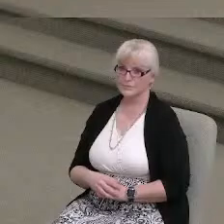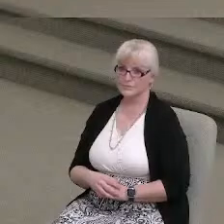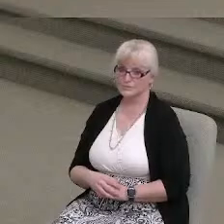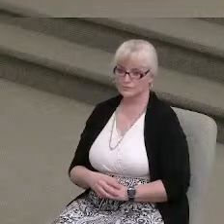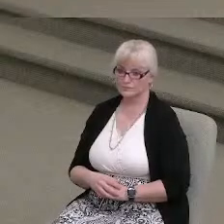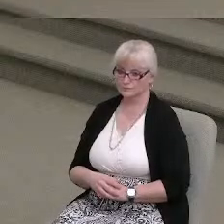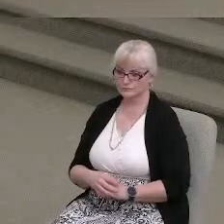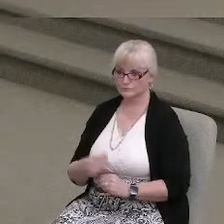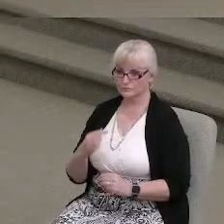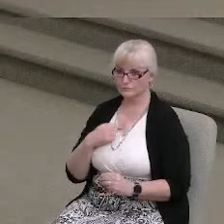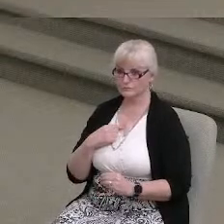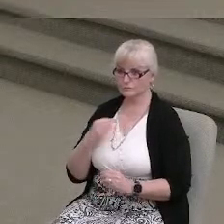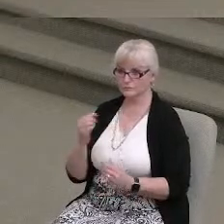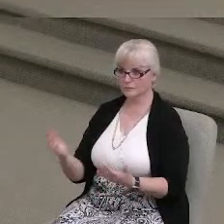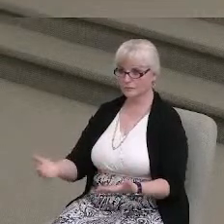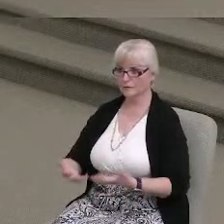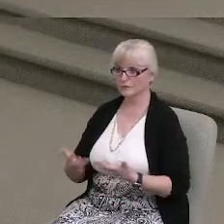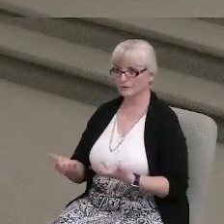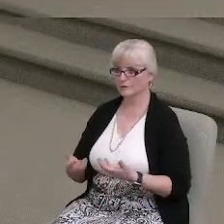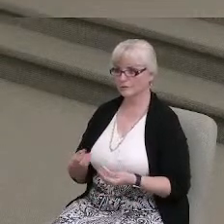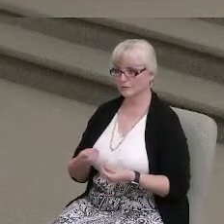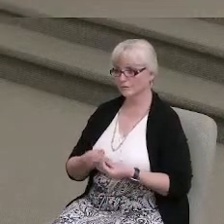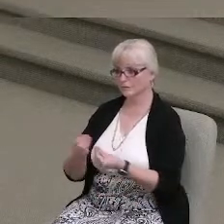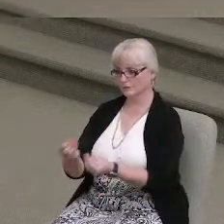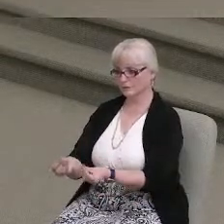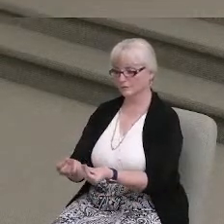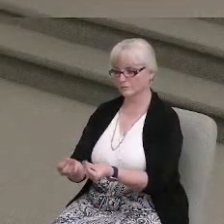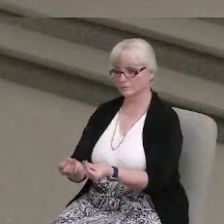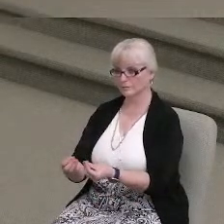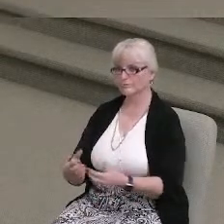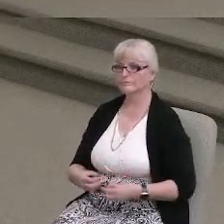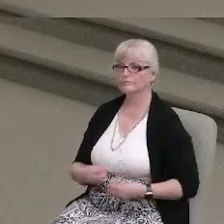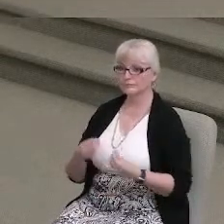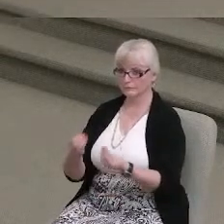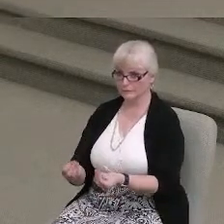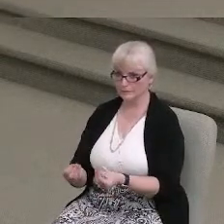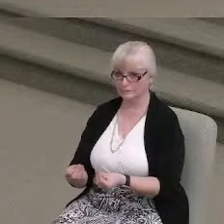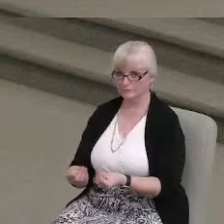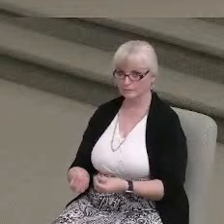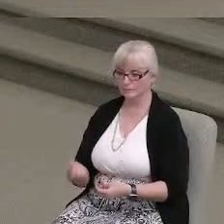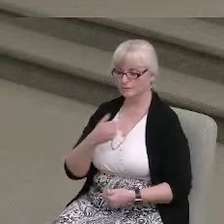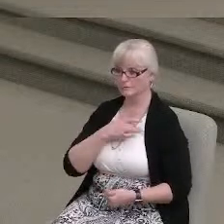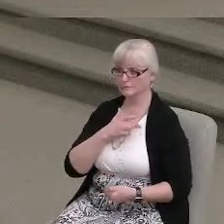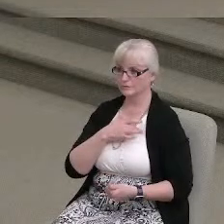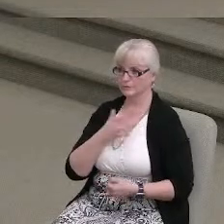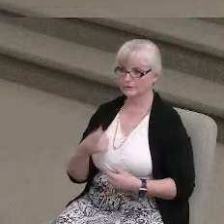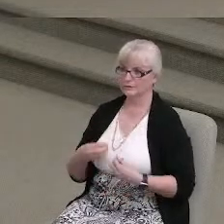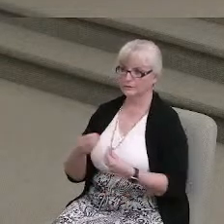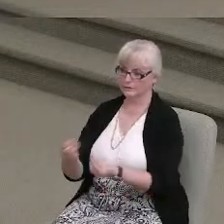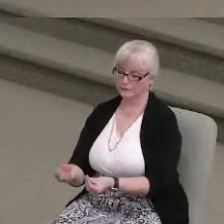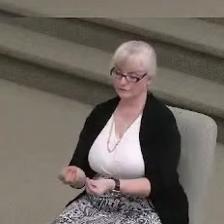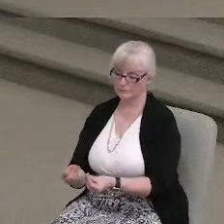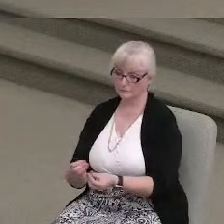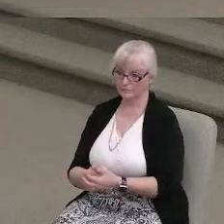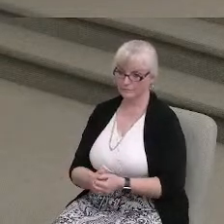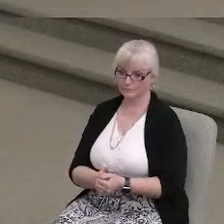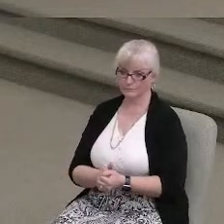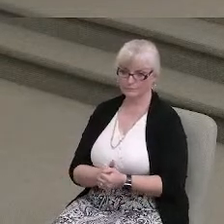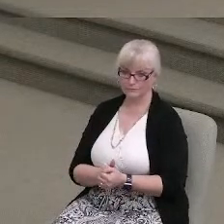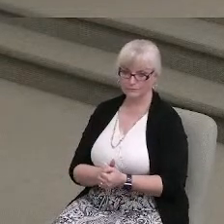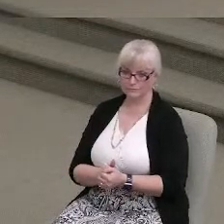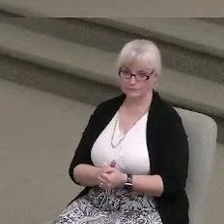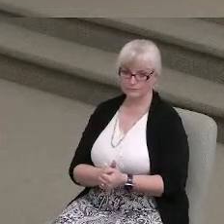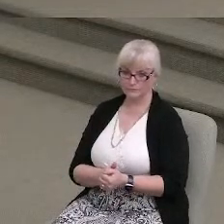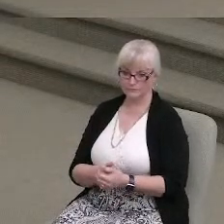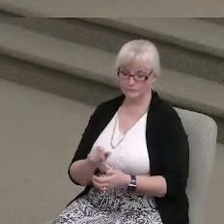If you're compelled to give, give. If it's from your heart, give. But I ask more that you take